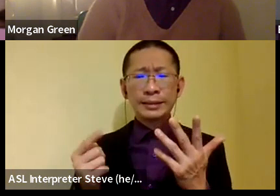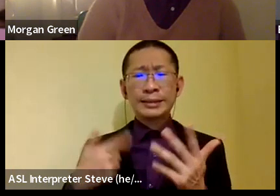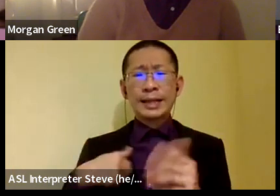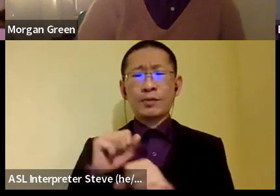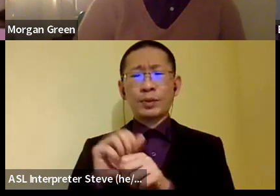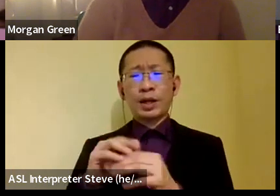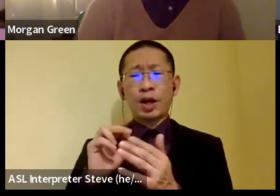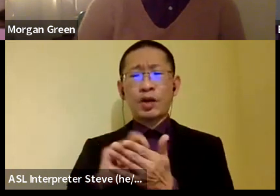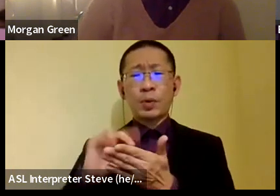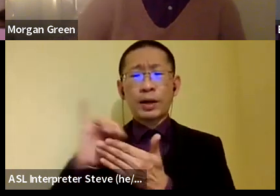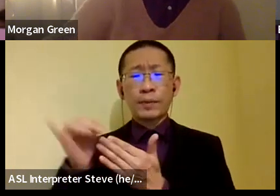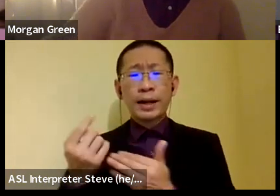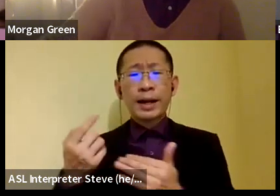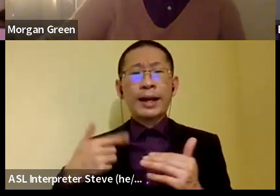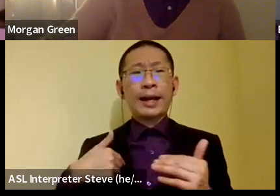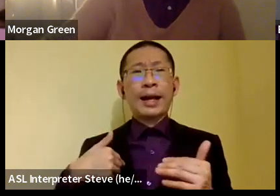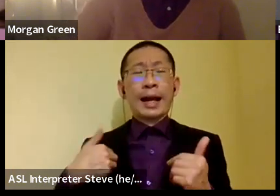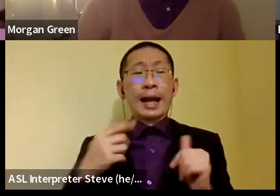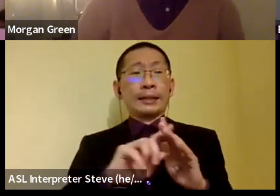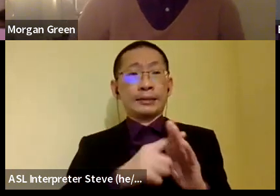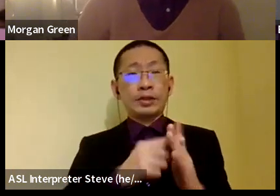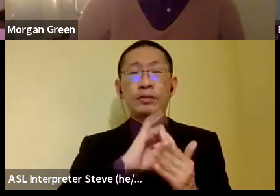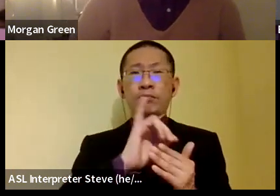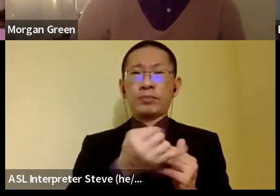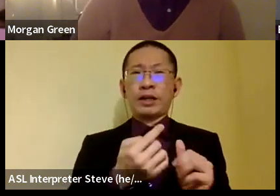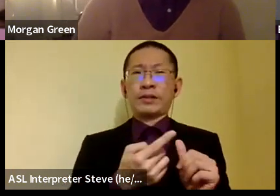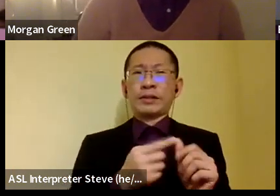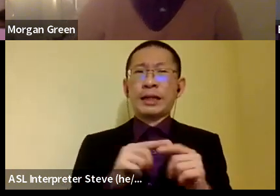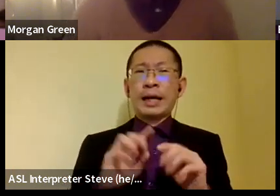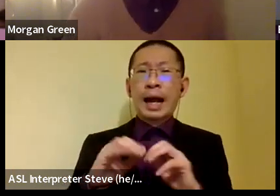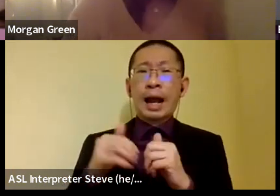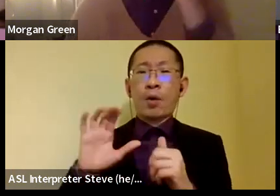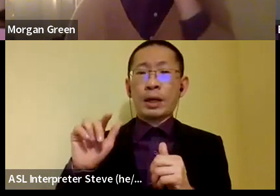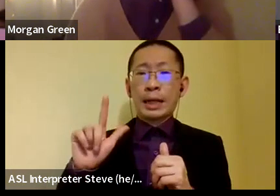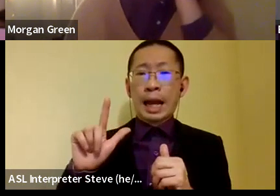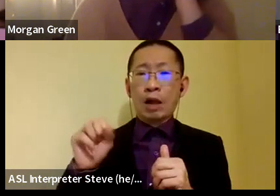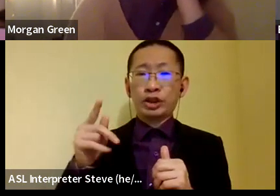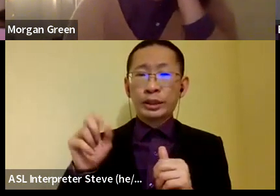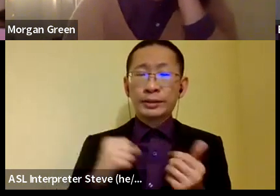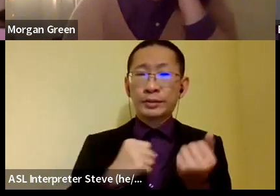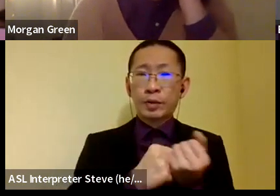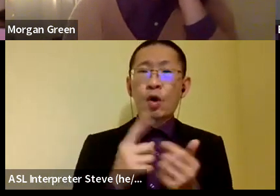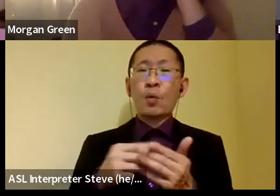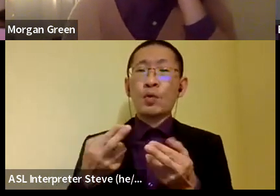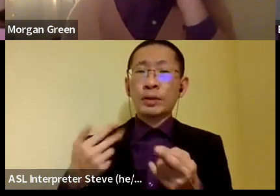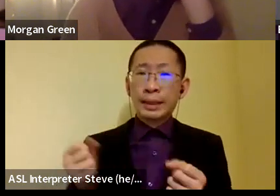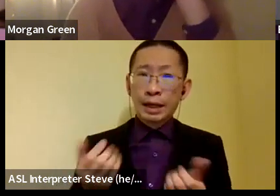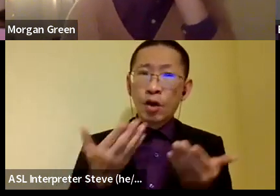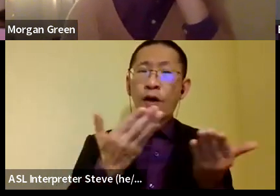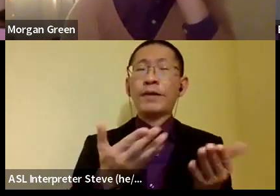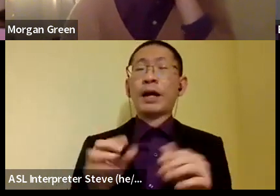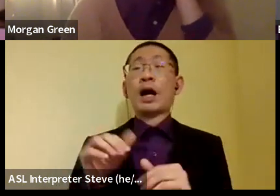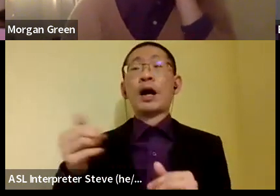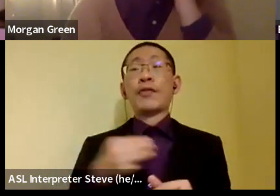on a writing project, so I had an initial meeting with them about how CalShakes could support that or what resources they could offer, and other members